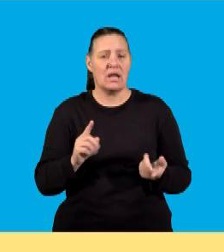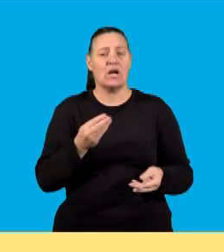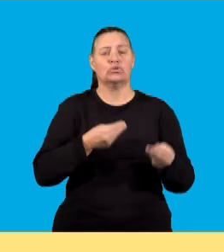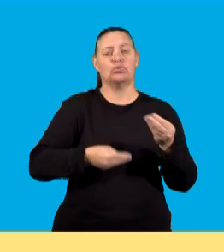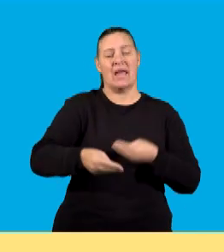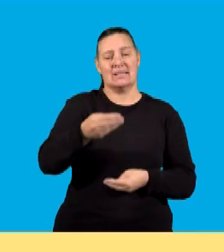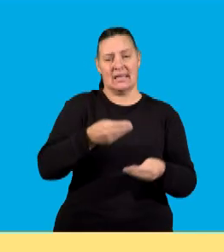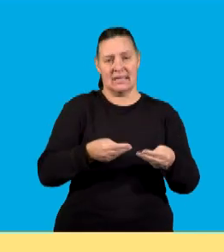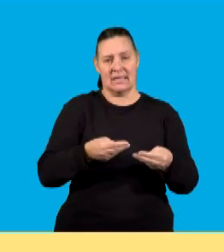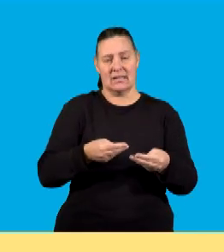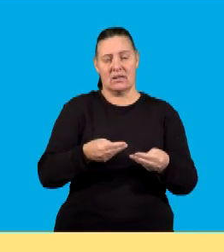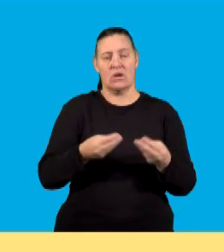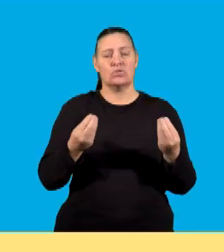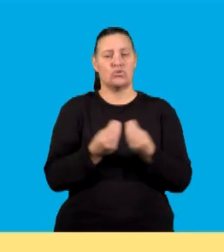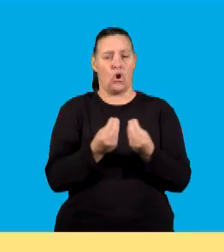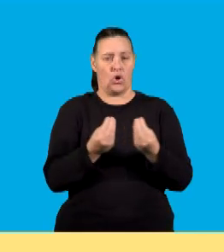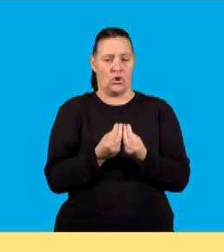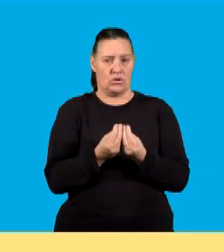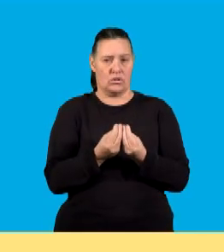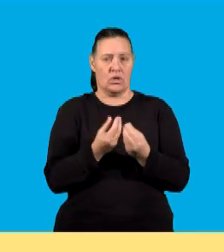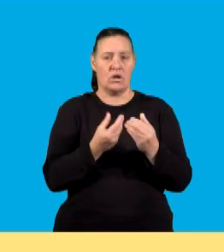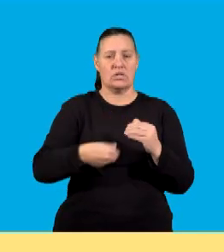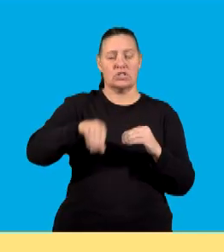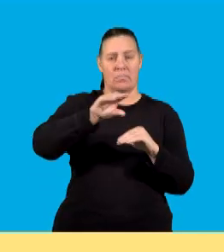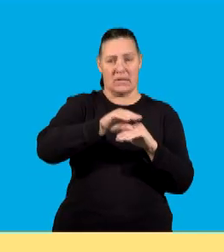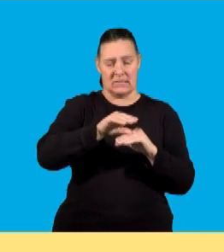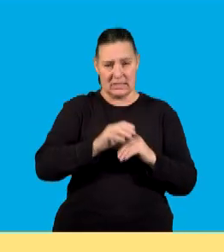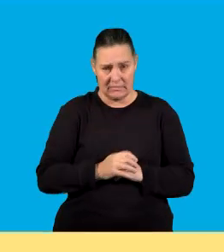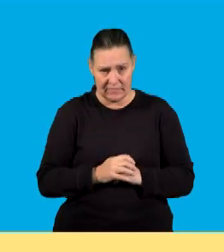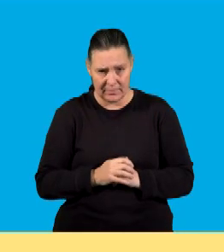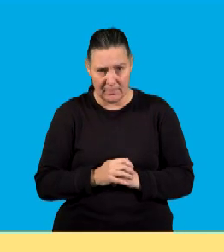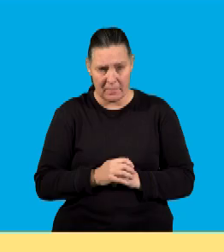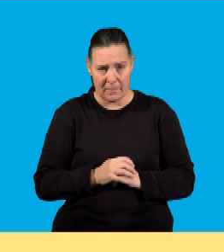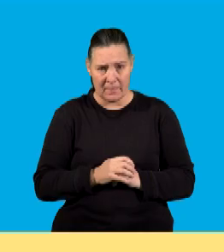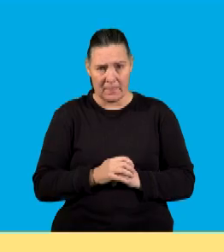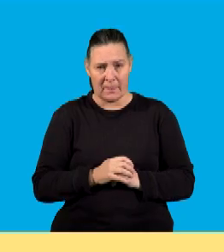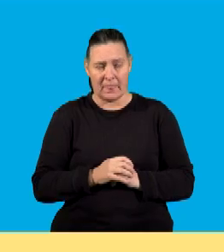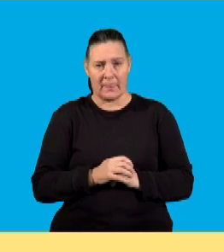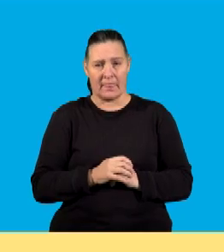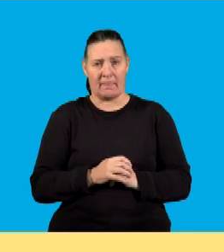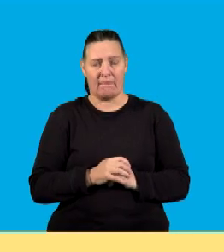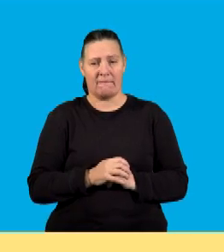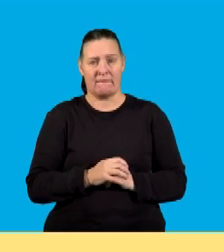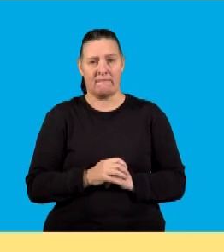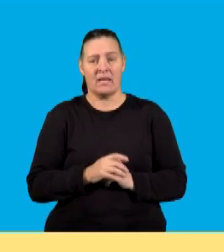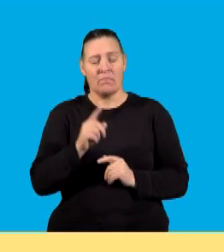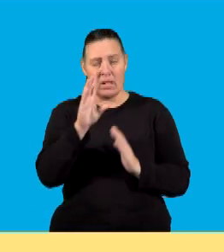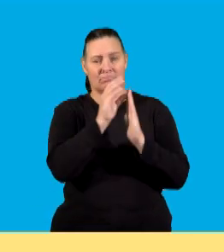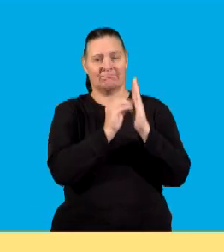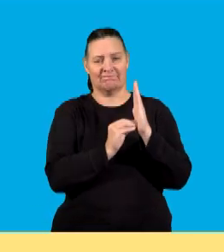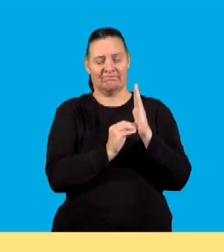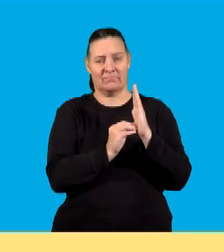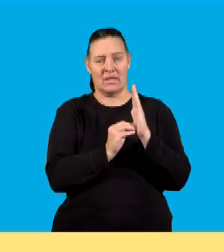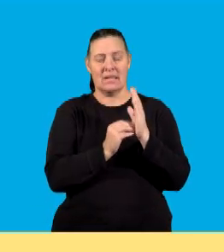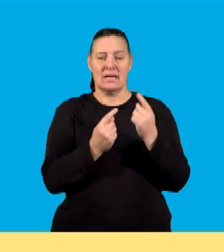call trading stock surplus. And my trading stock surplus will be